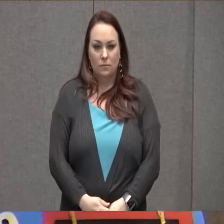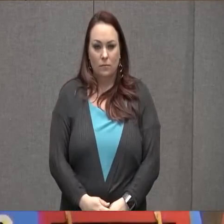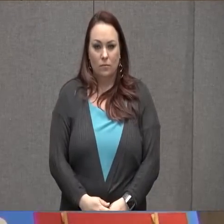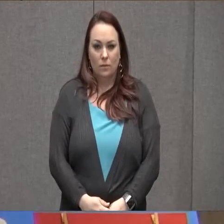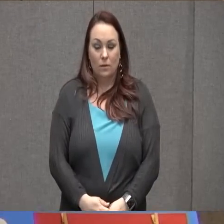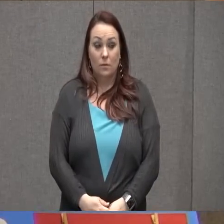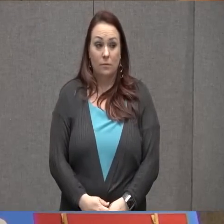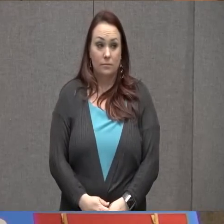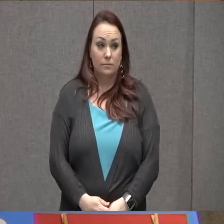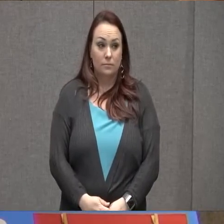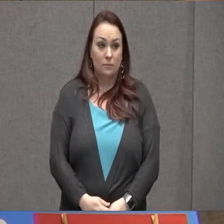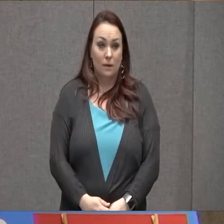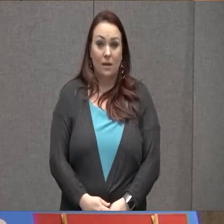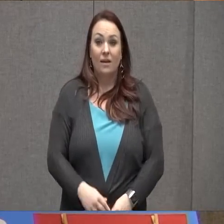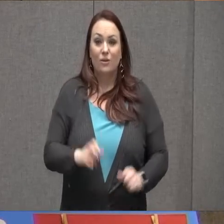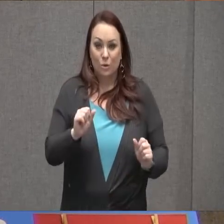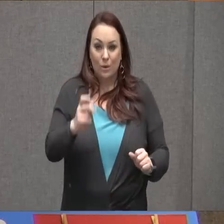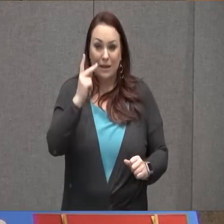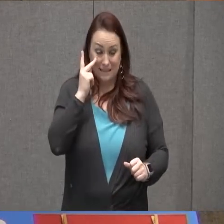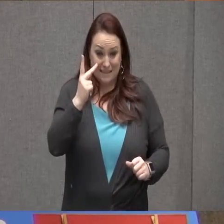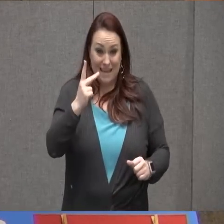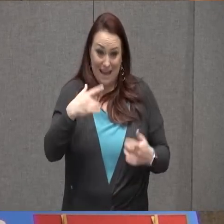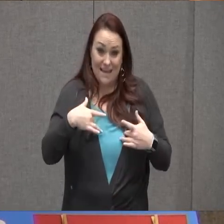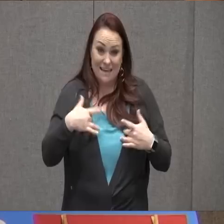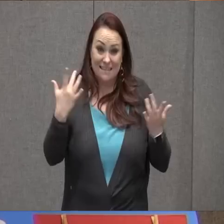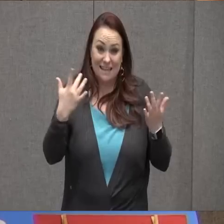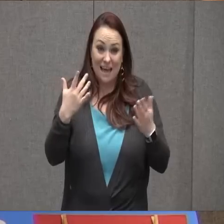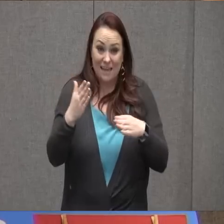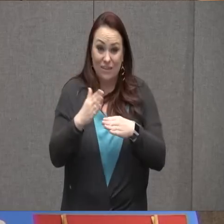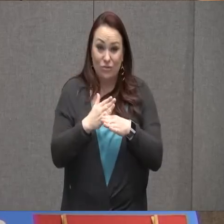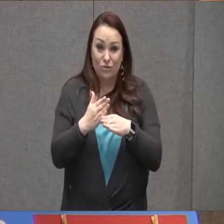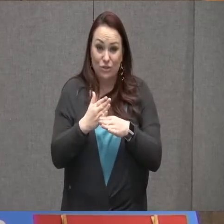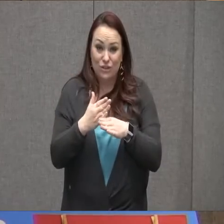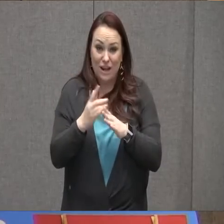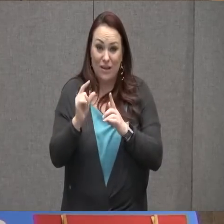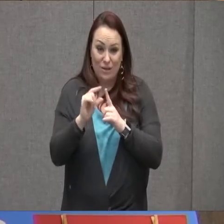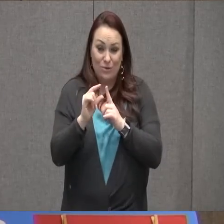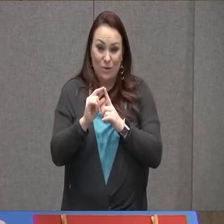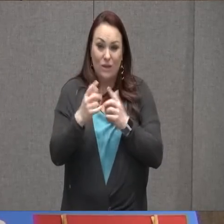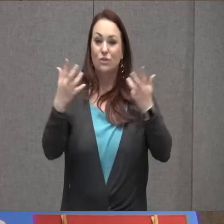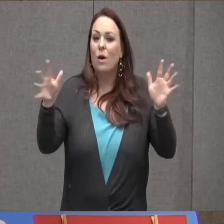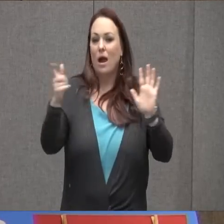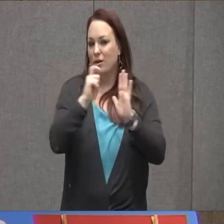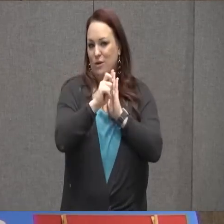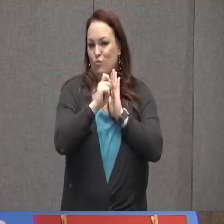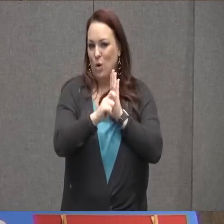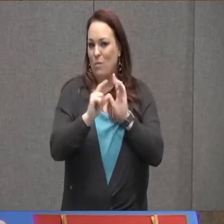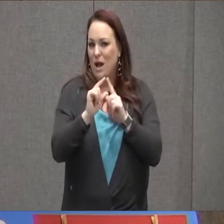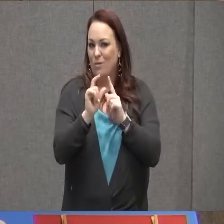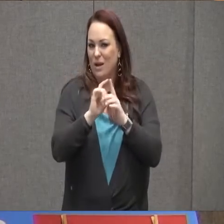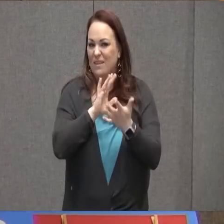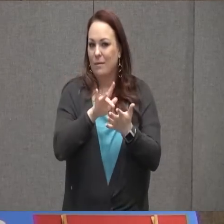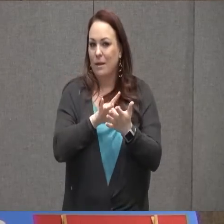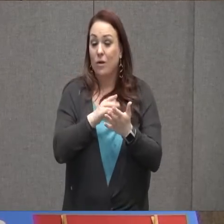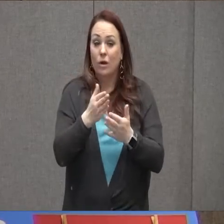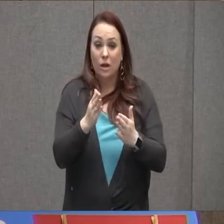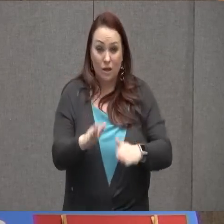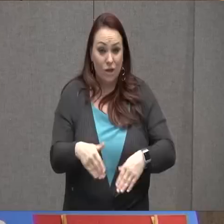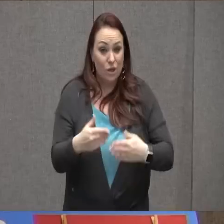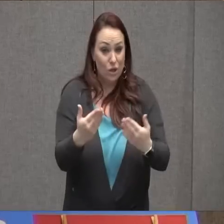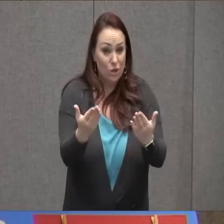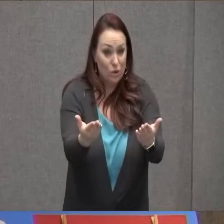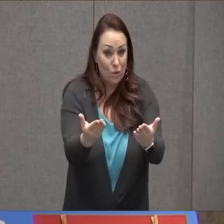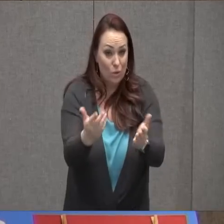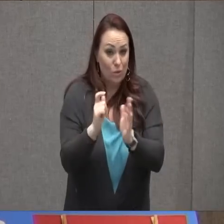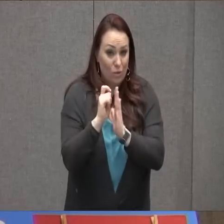Now, as you can see, I got pretty excited to share this word with you, so I already put my word in the middle of the box. Go ahead and write the word